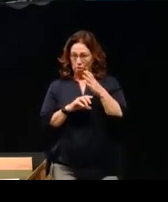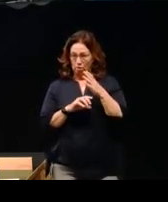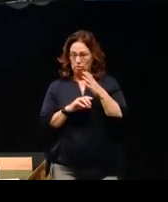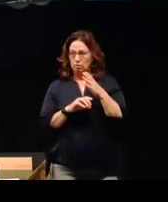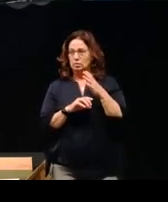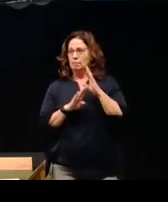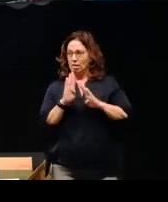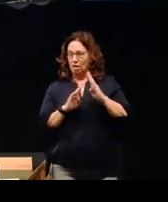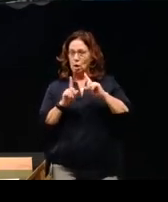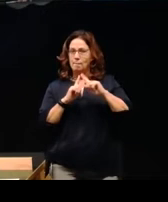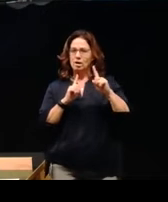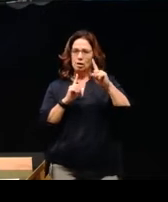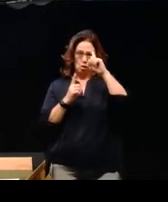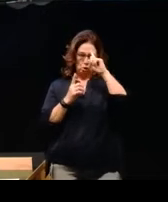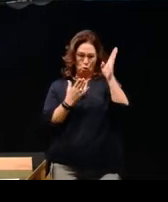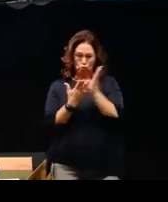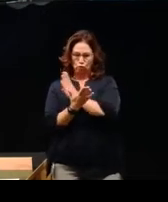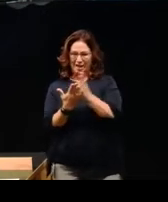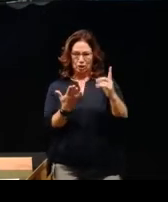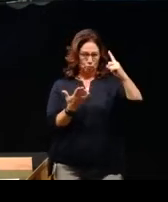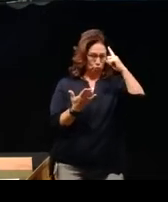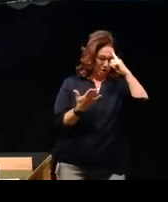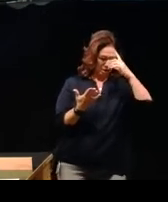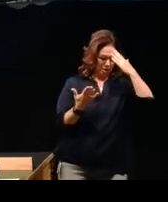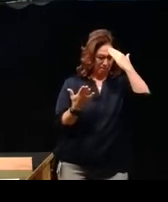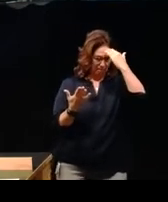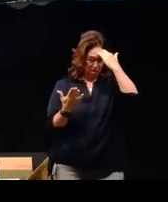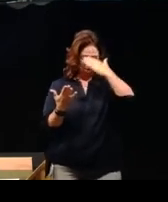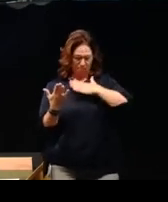range of brain, mind, body conditions.